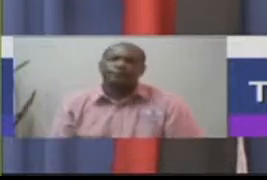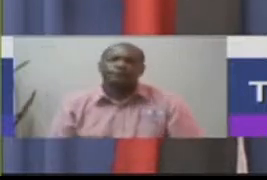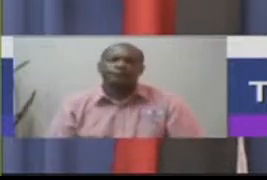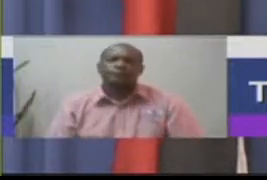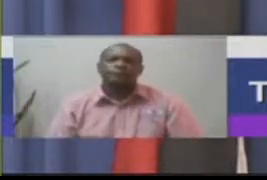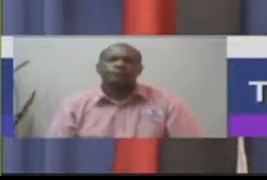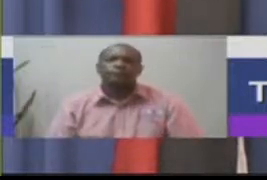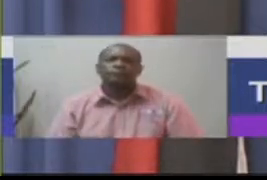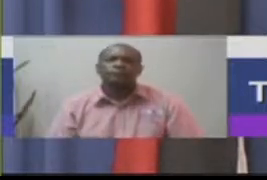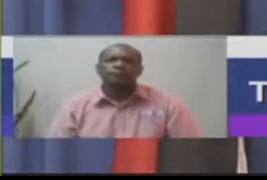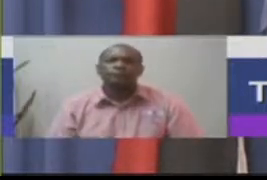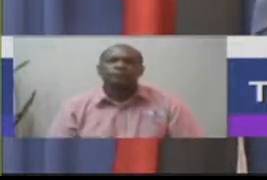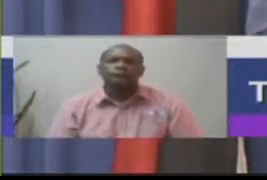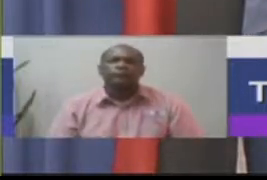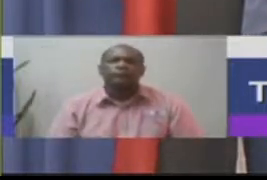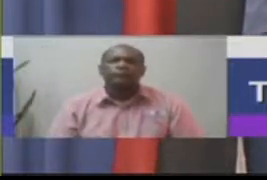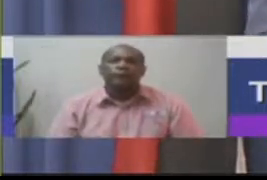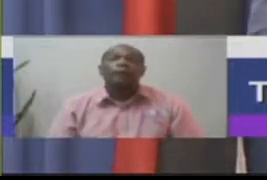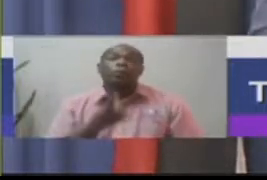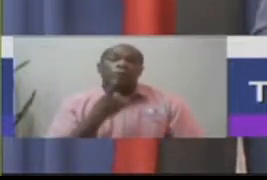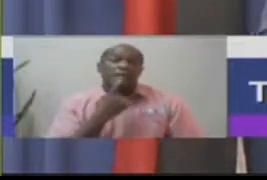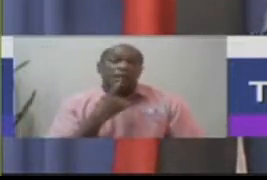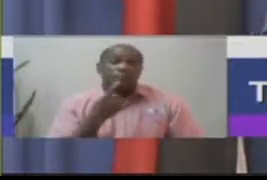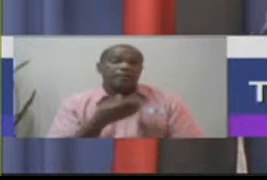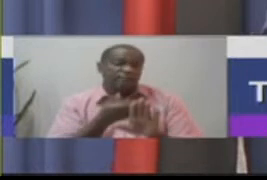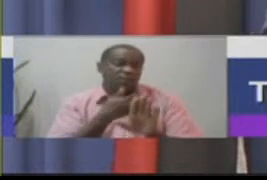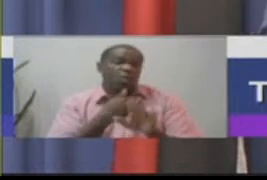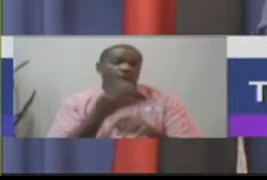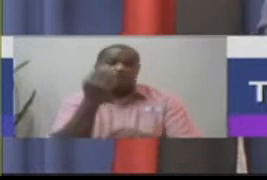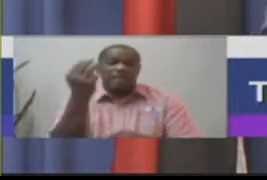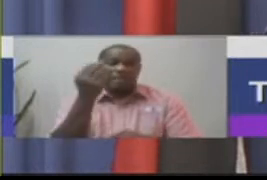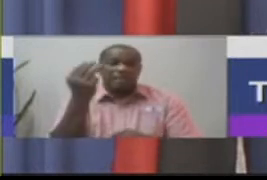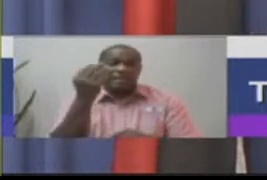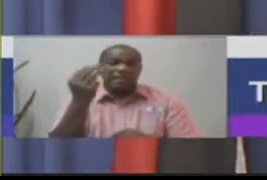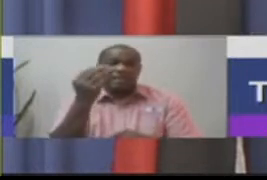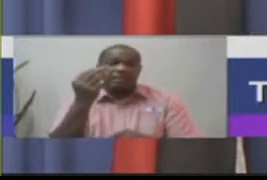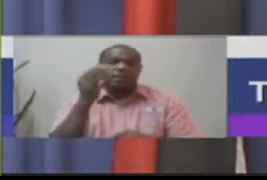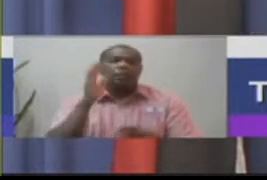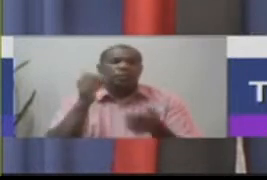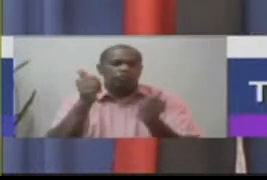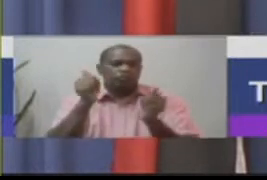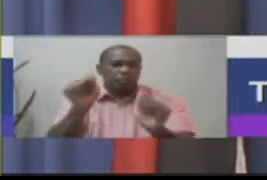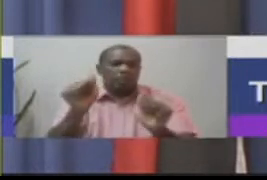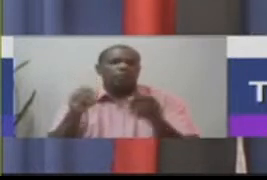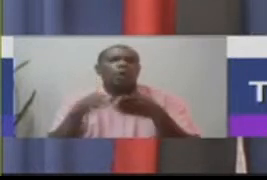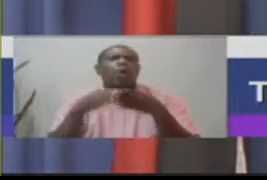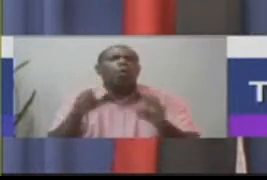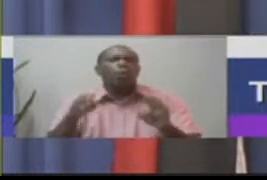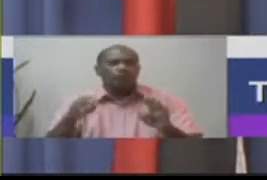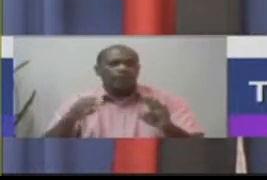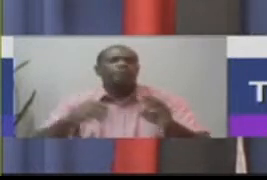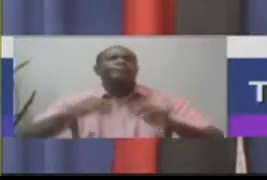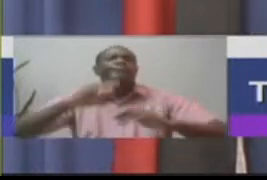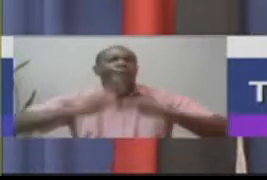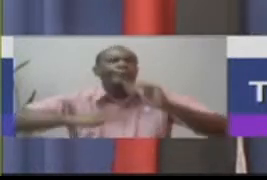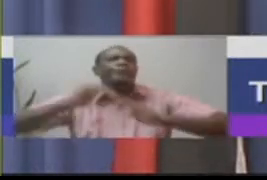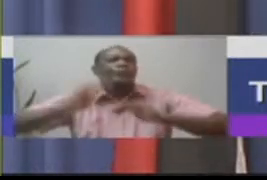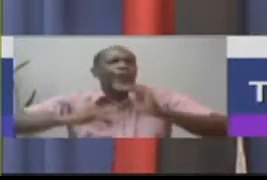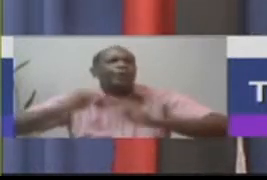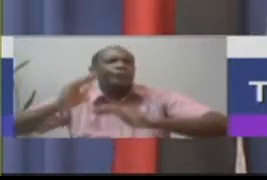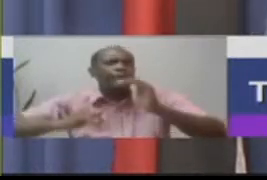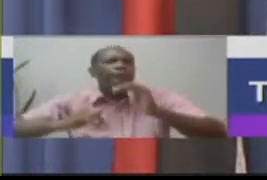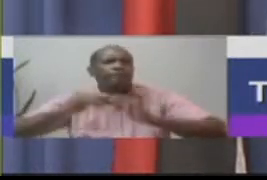attempt to open construction on Monday. After full discussions with all the experts and looking at the numbers and